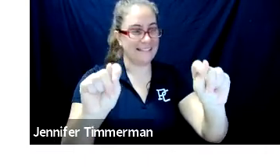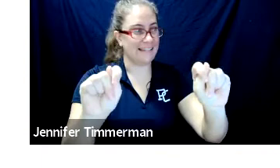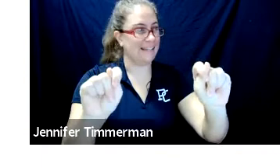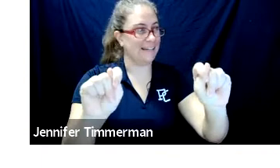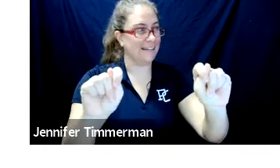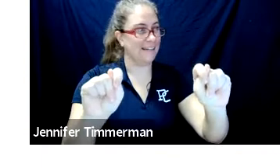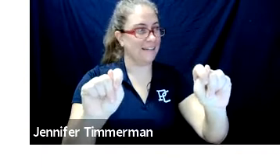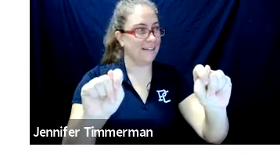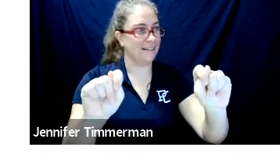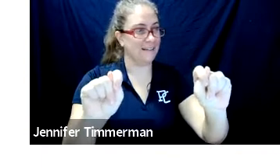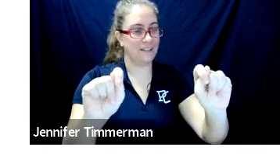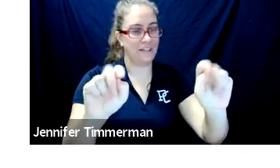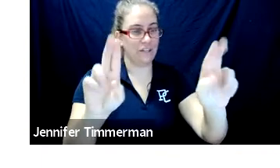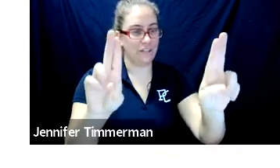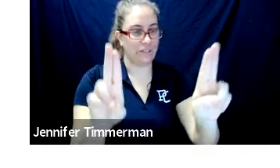T,